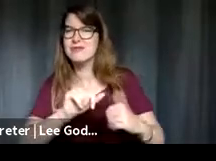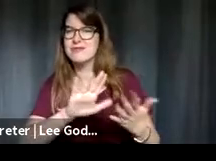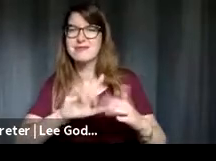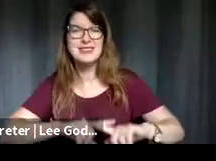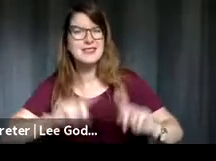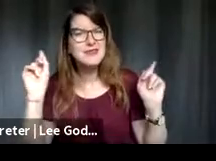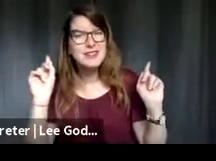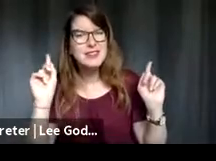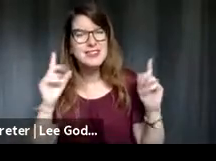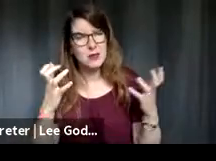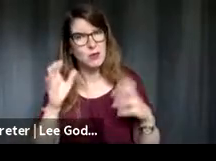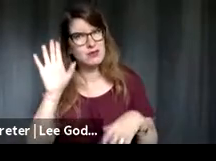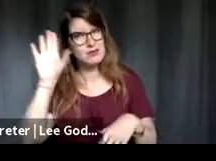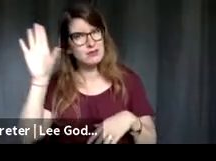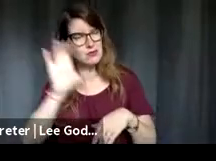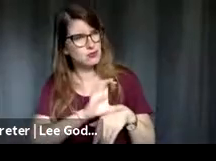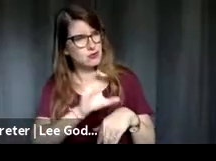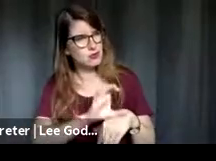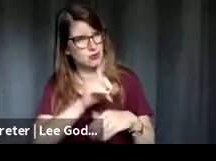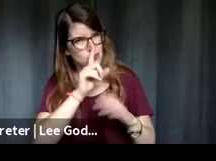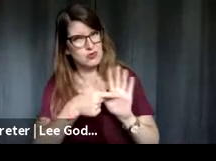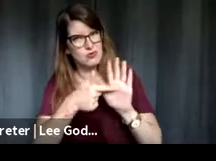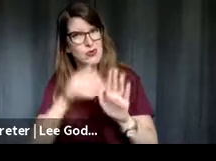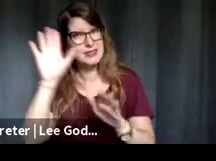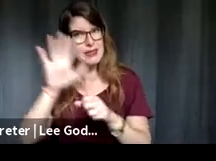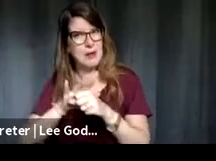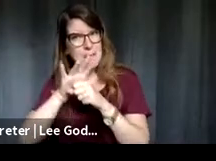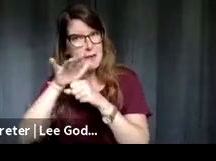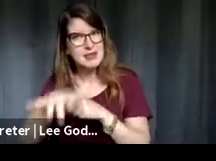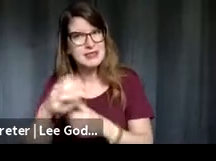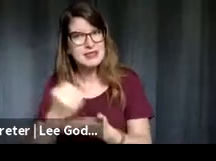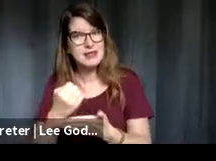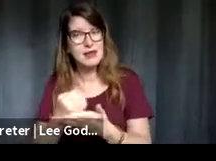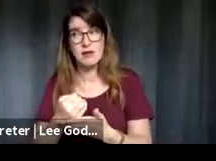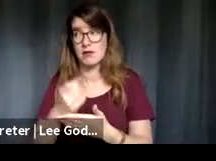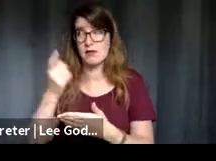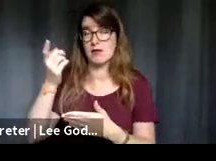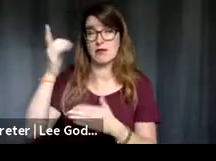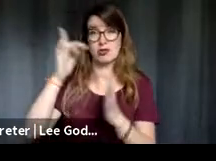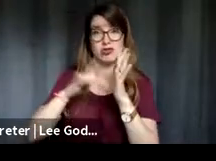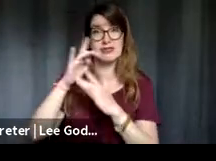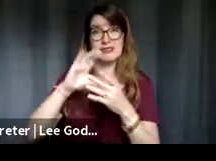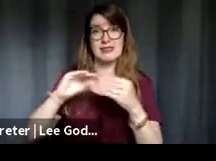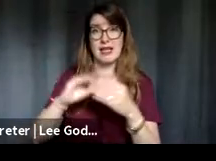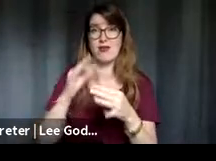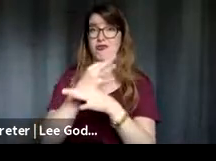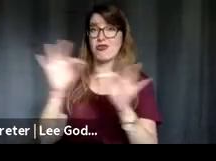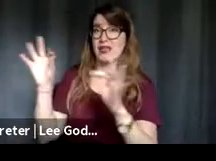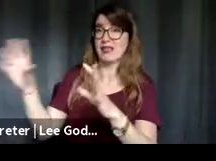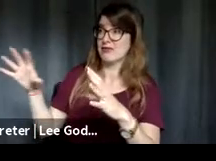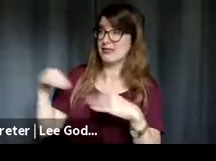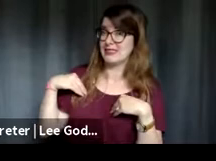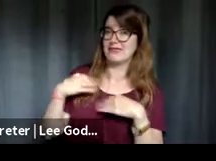to model this abundance economy. Jesus said, freely you receive, freely give.